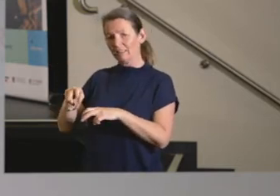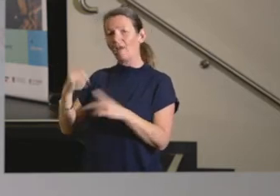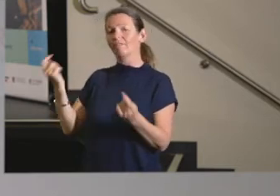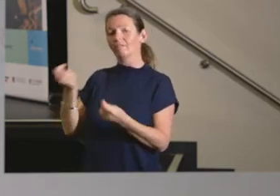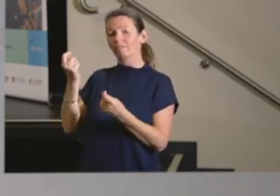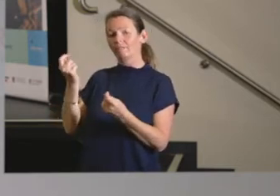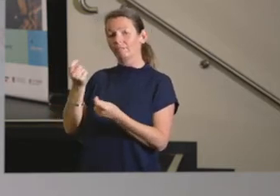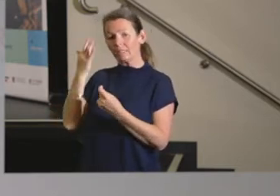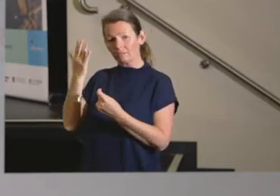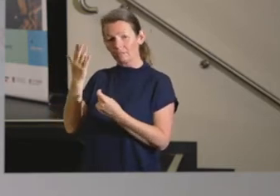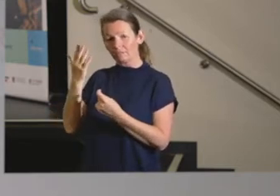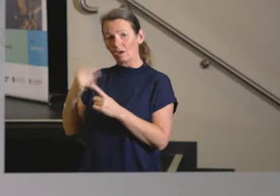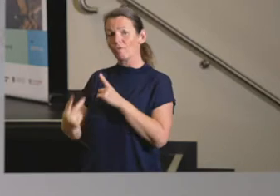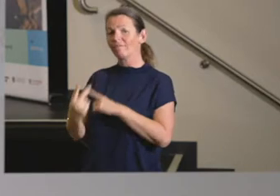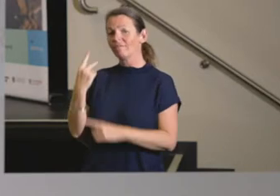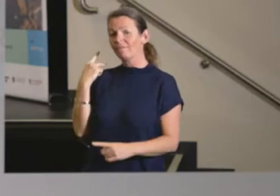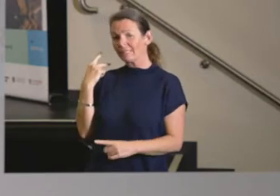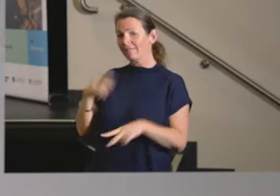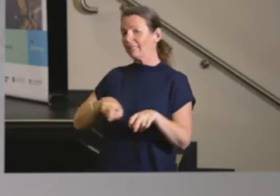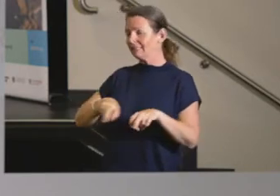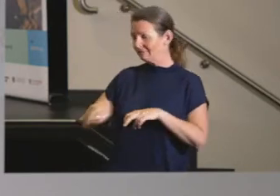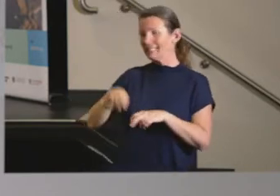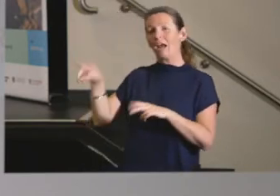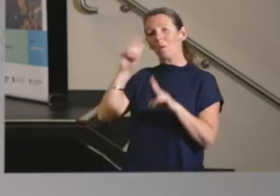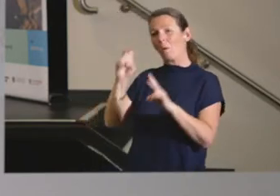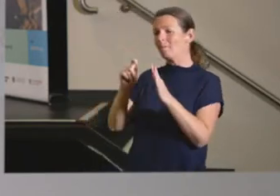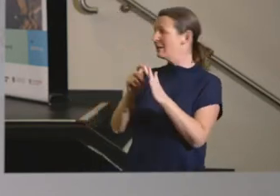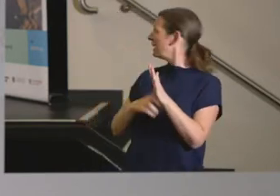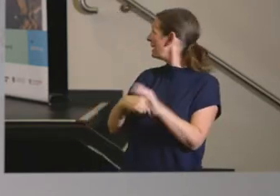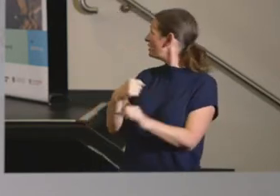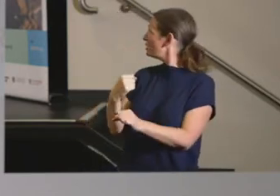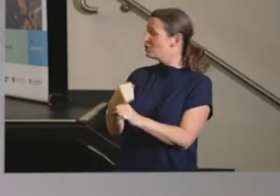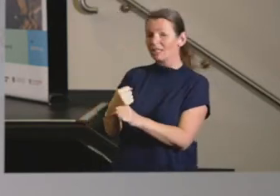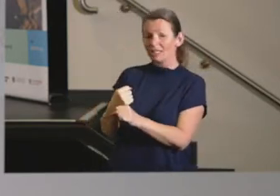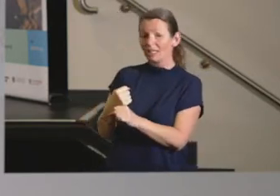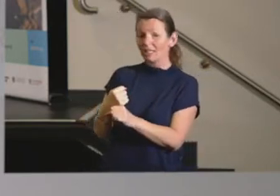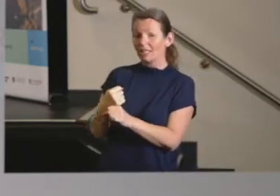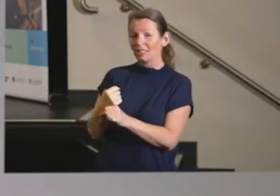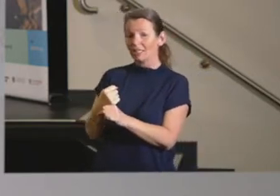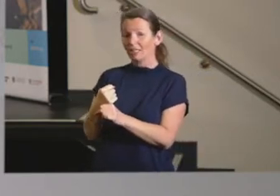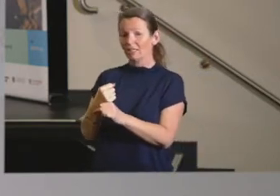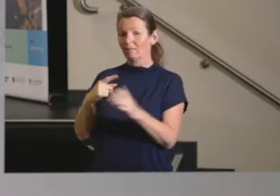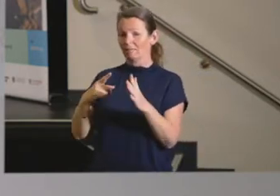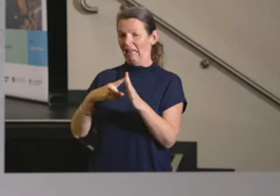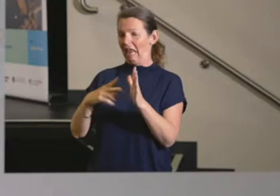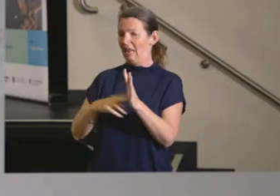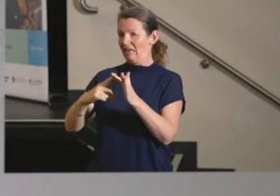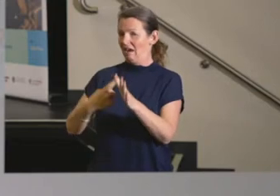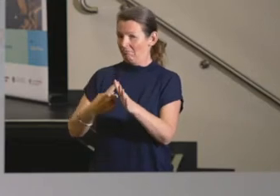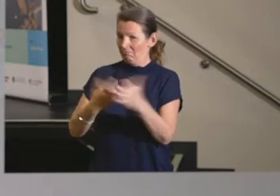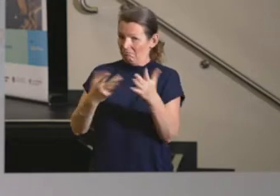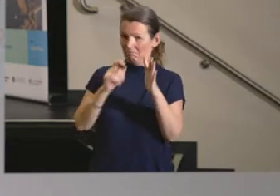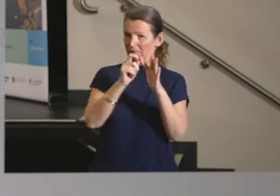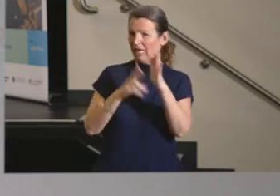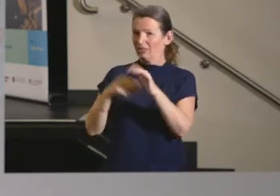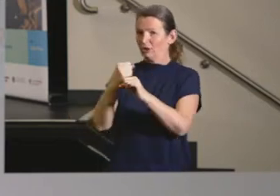a process that they call a campaign called PNG EMEA, or IMPNG. And they